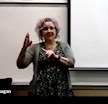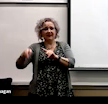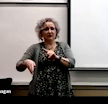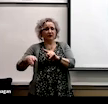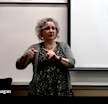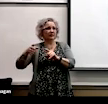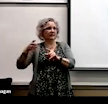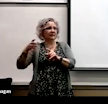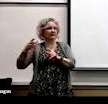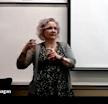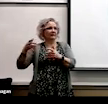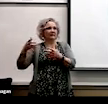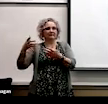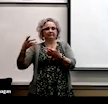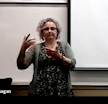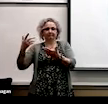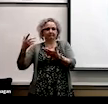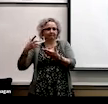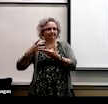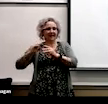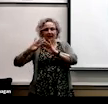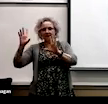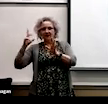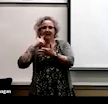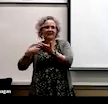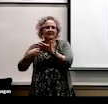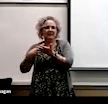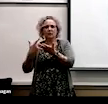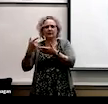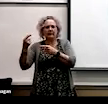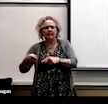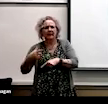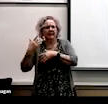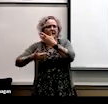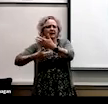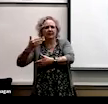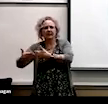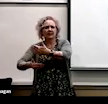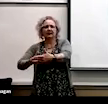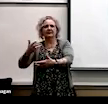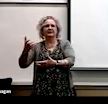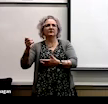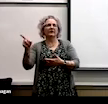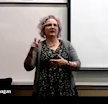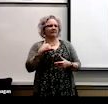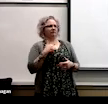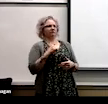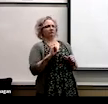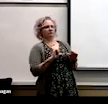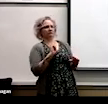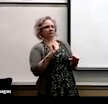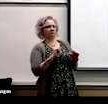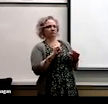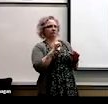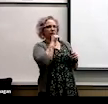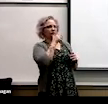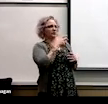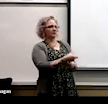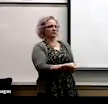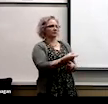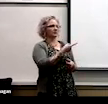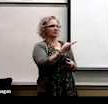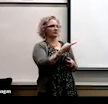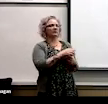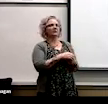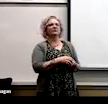go, right? Like they already kind of don't trust us. I mentioned that as one of the systemic barriers, right? There's a lack